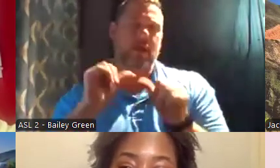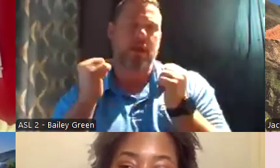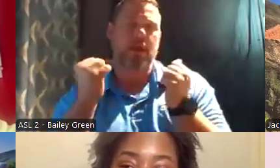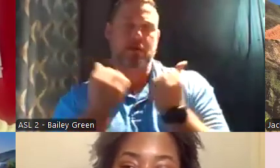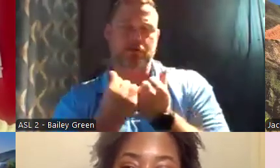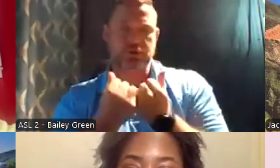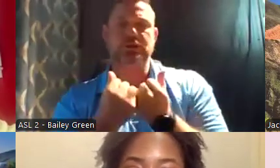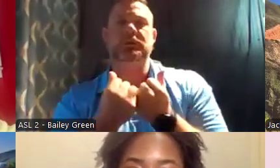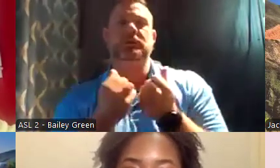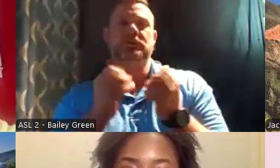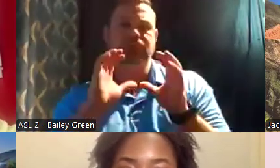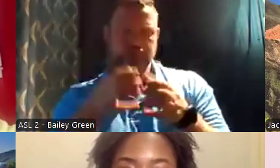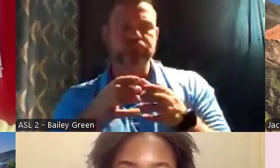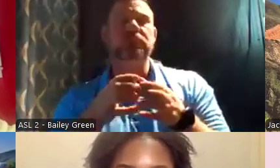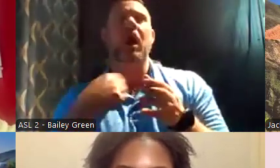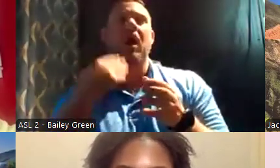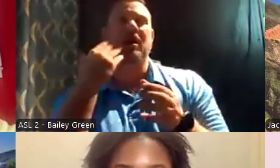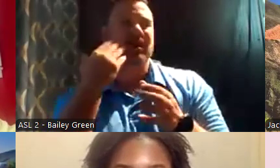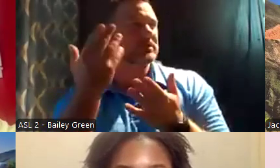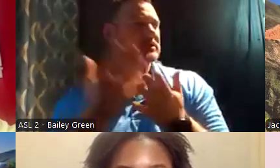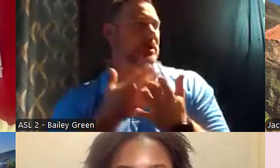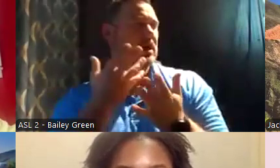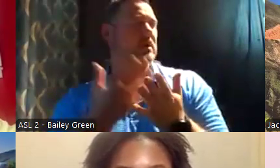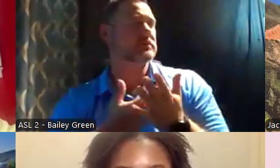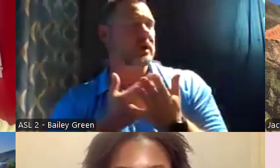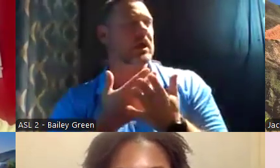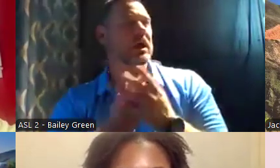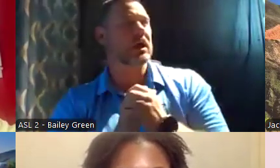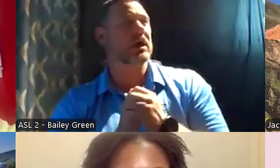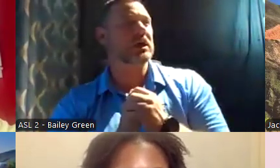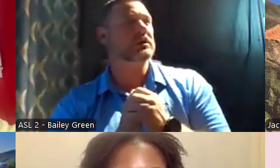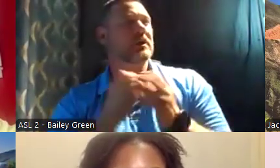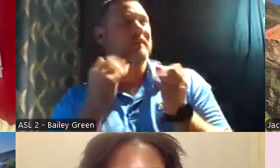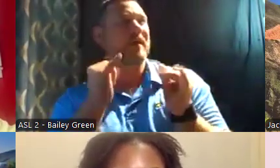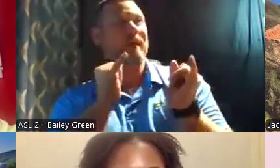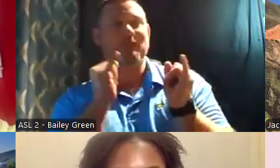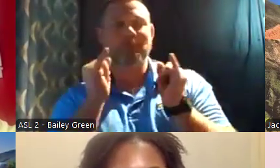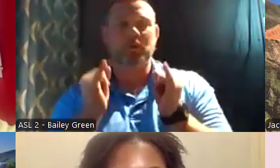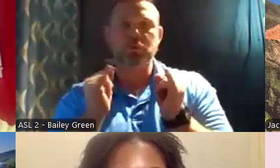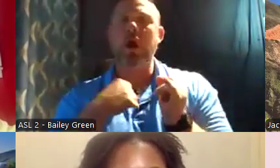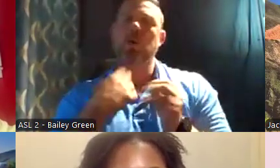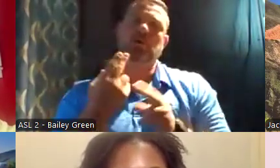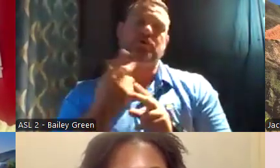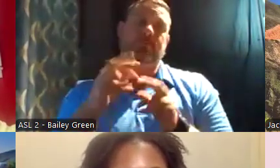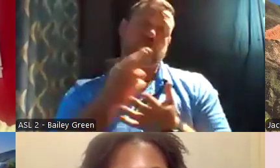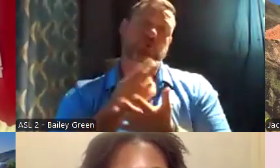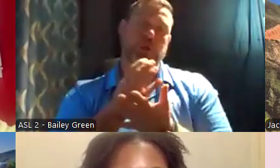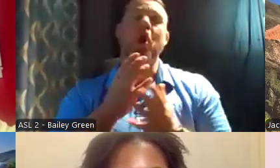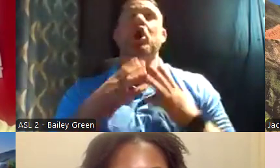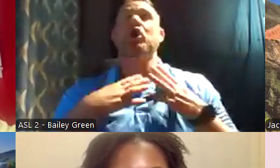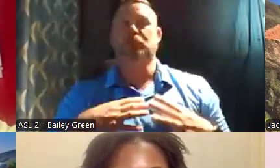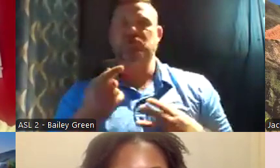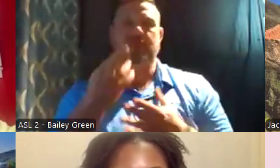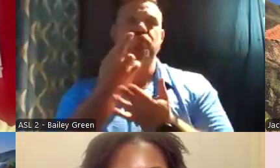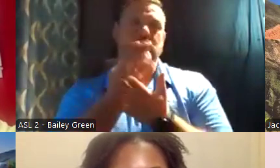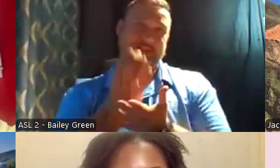like infrastructure, right? Like I know sometimes a lot of individuals that are, I'm going to use a word from the regional centers, consumers of regional